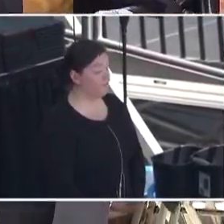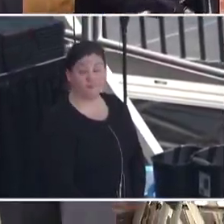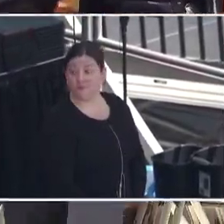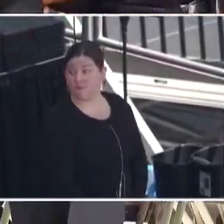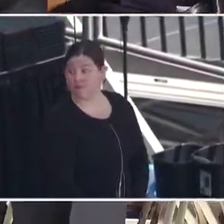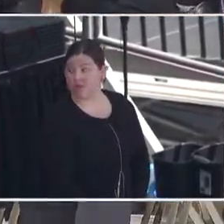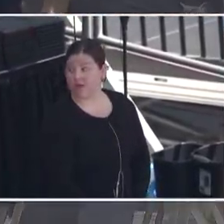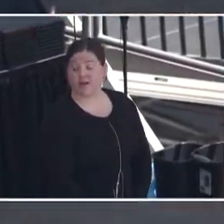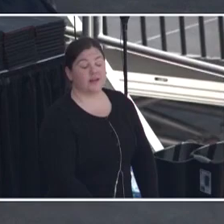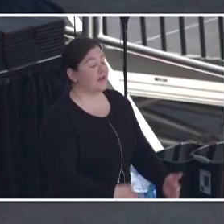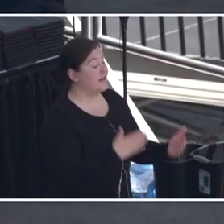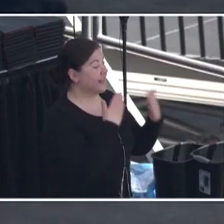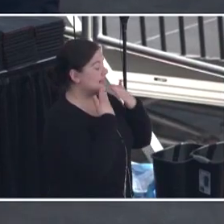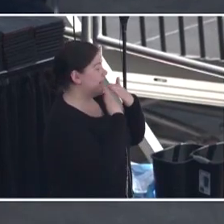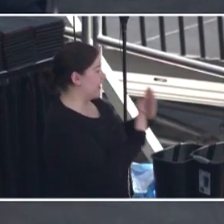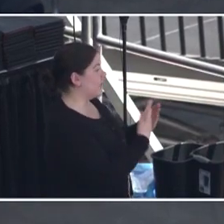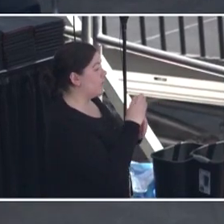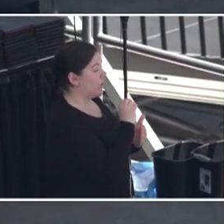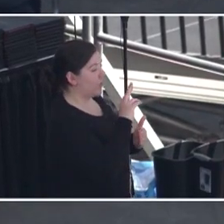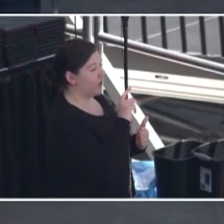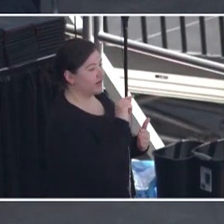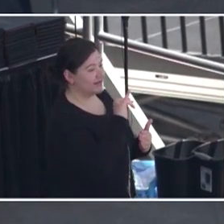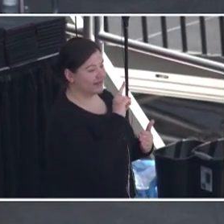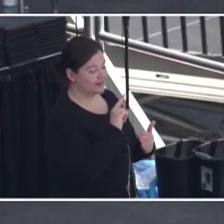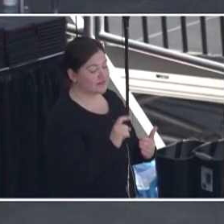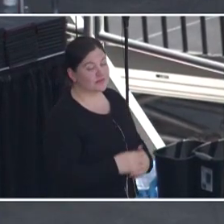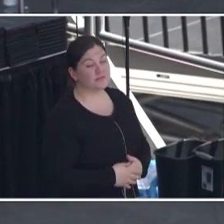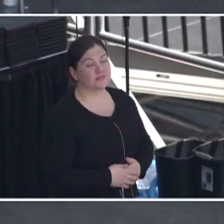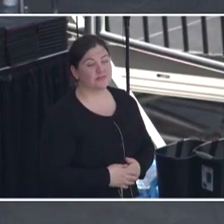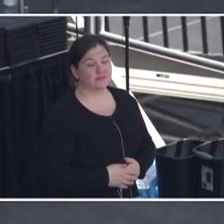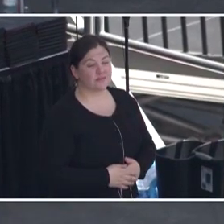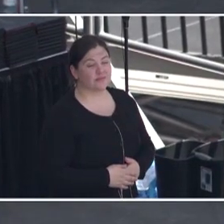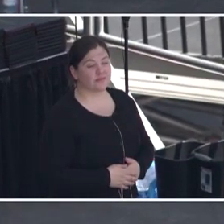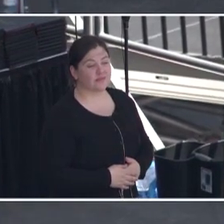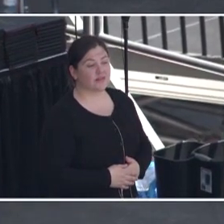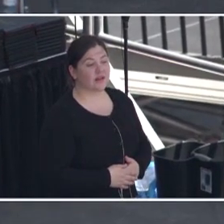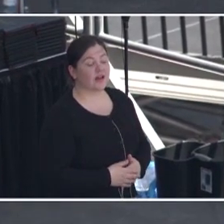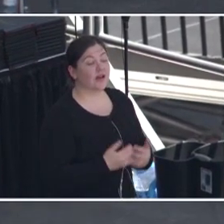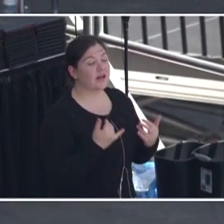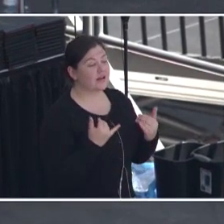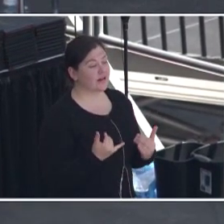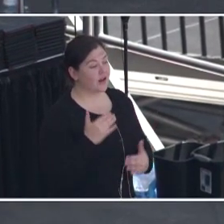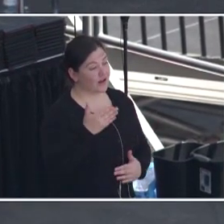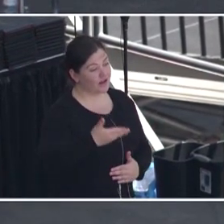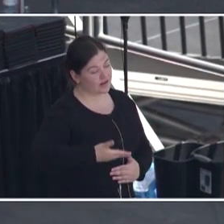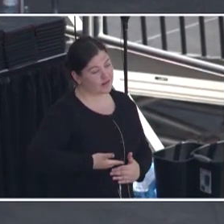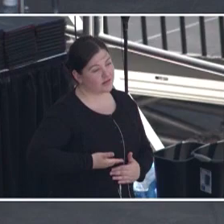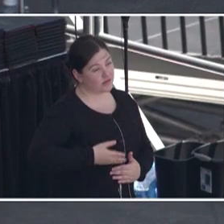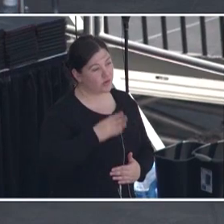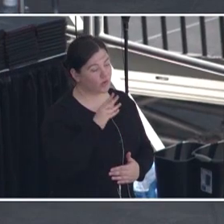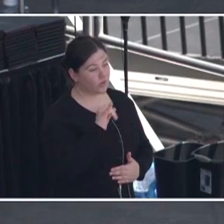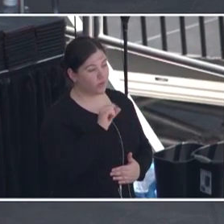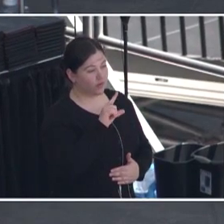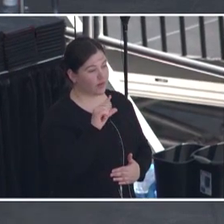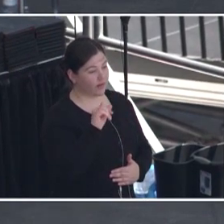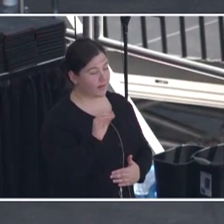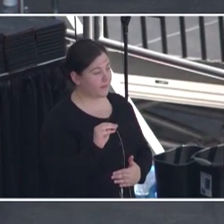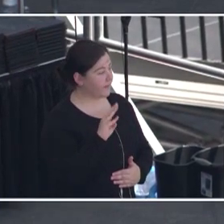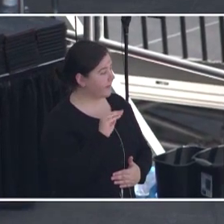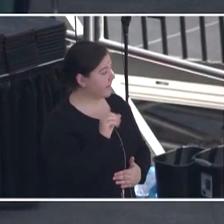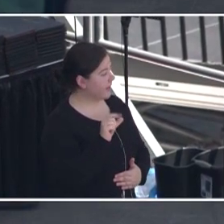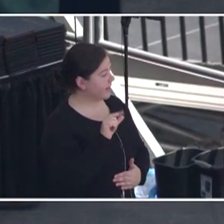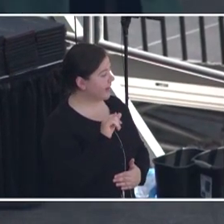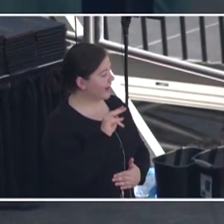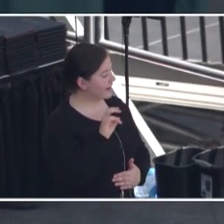Thank you, Freeholder Ortiz. I would now like to introduce Dr. William Mullaney, Vice President